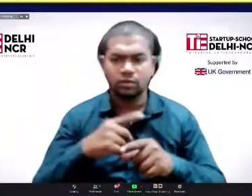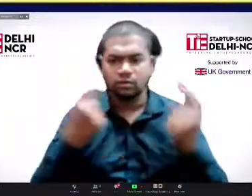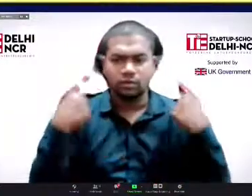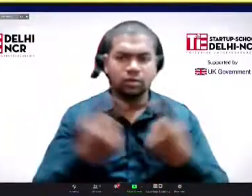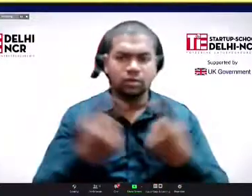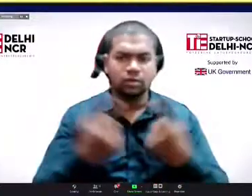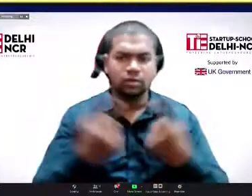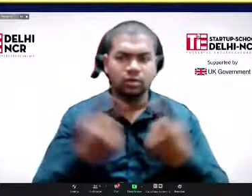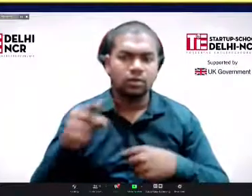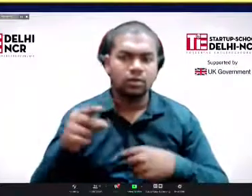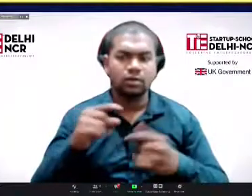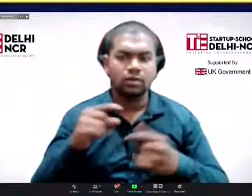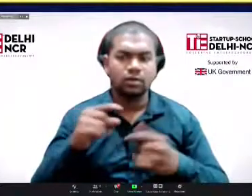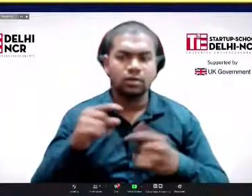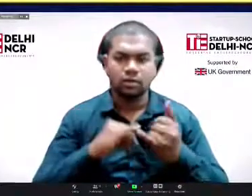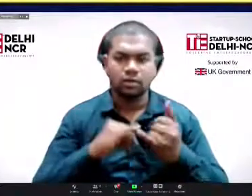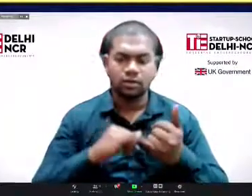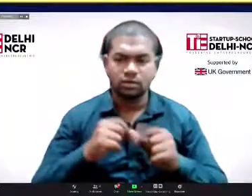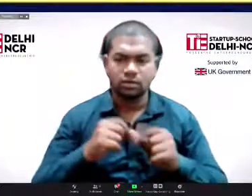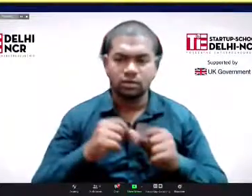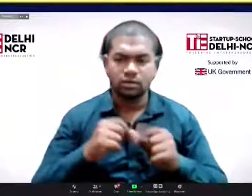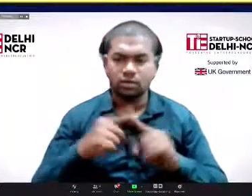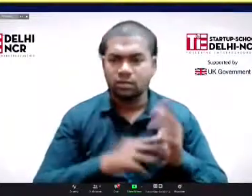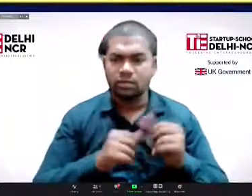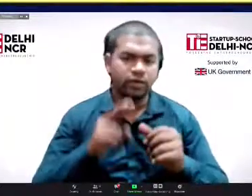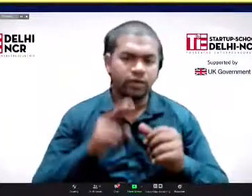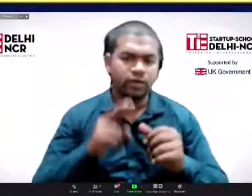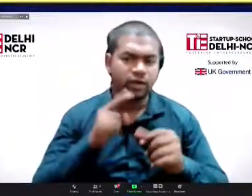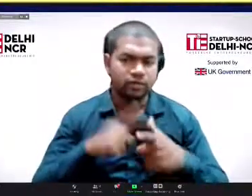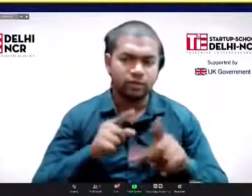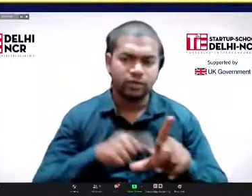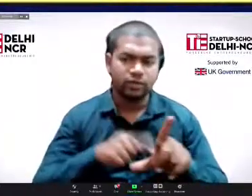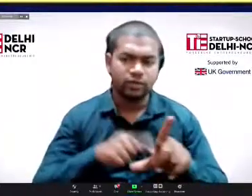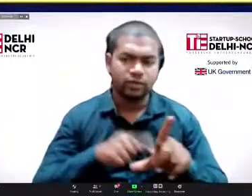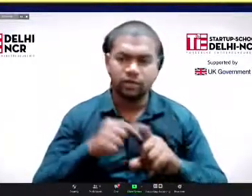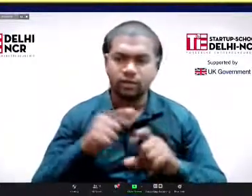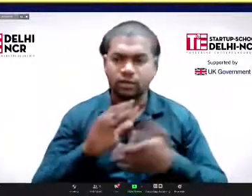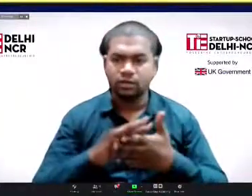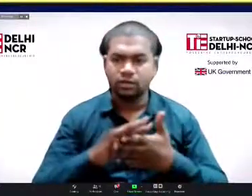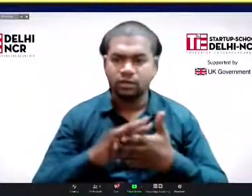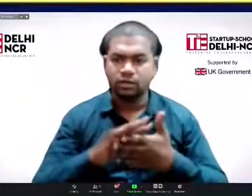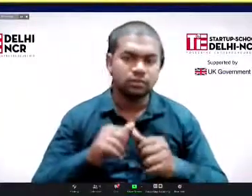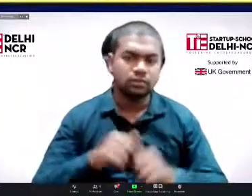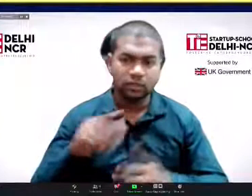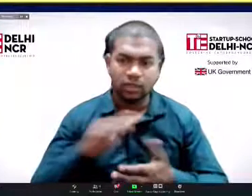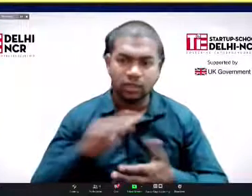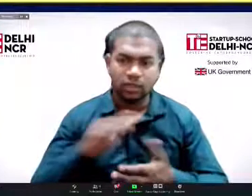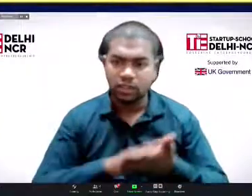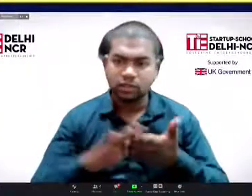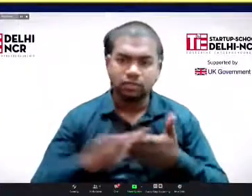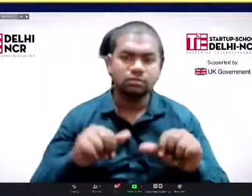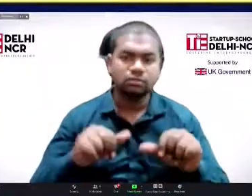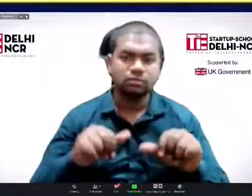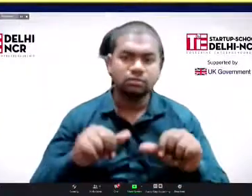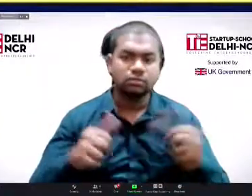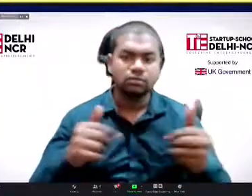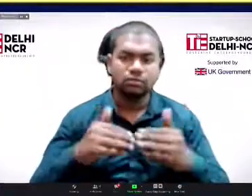which says Swachhameva Jayate, which means that only through cleanliness can we be victorious. At another